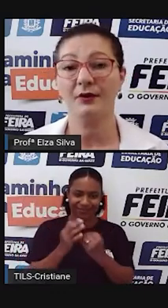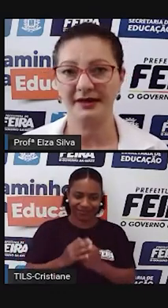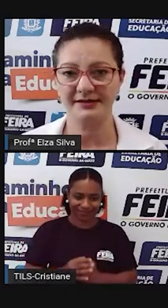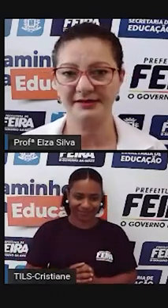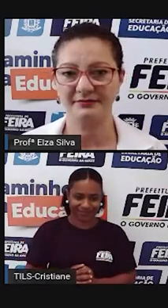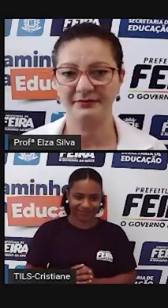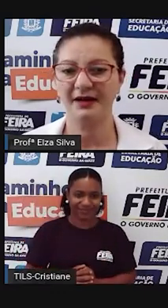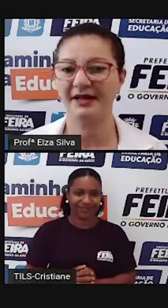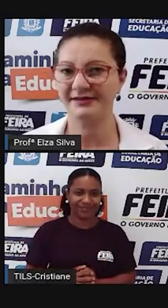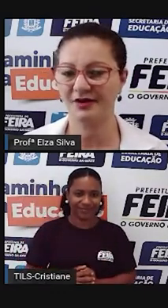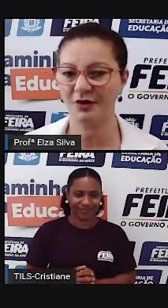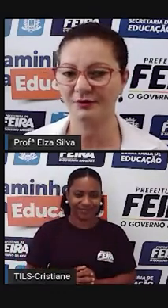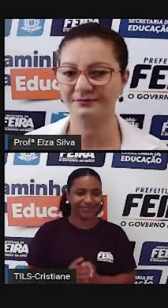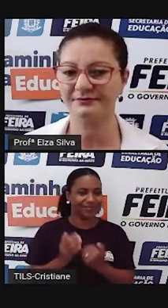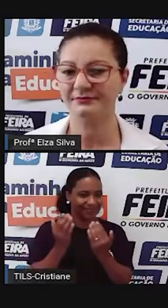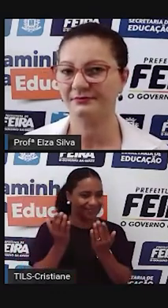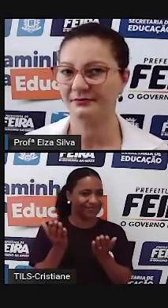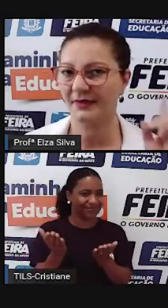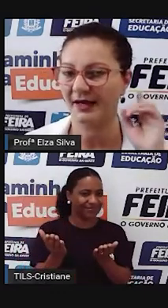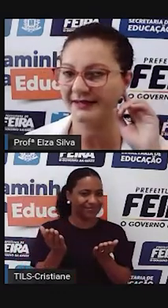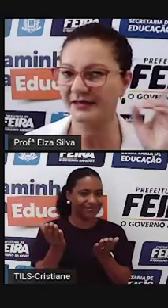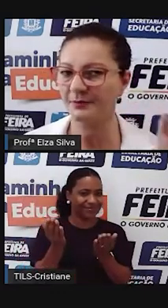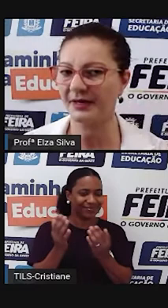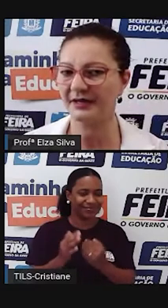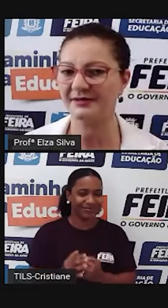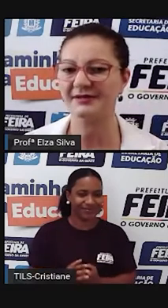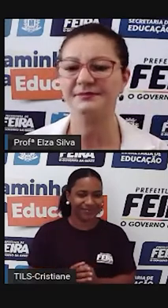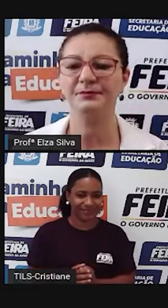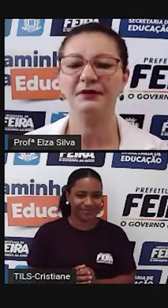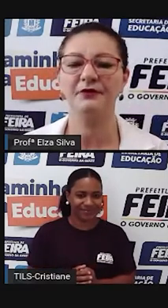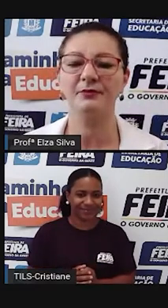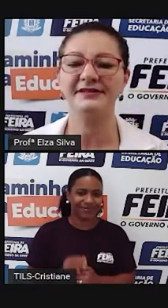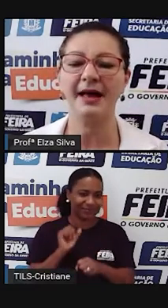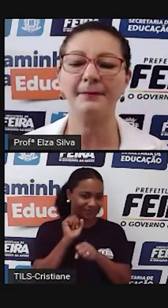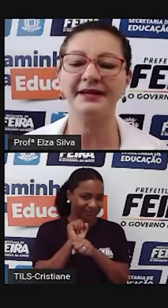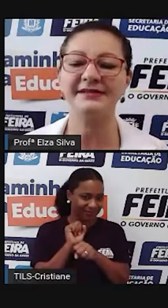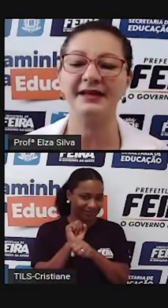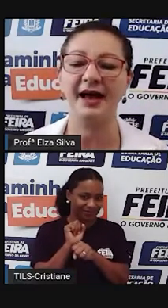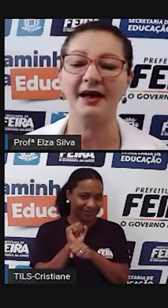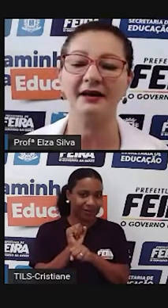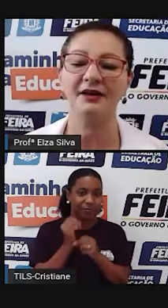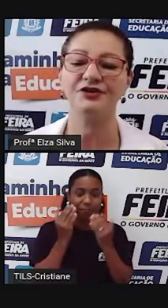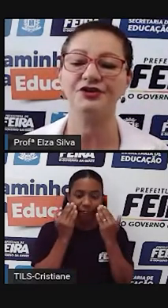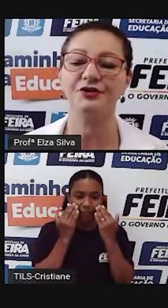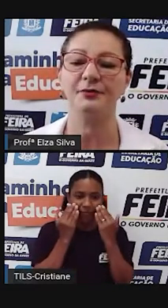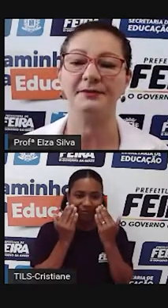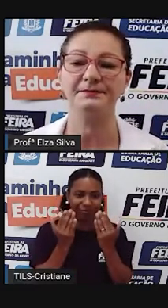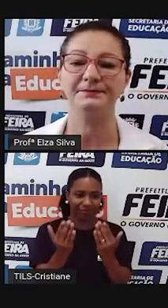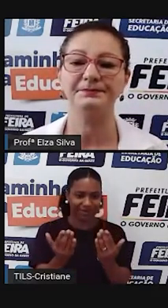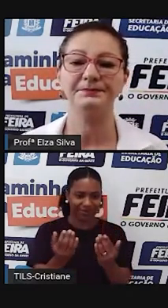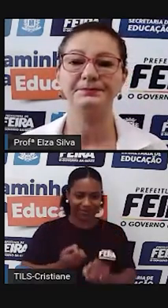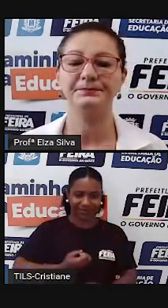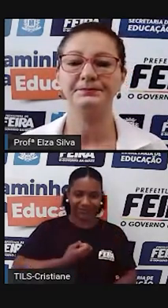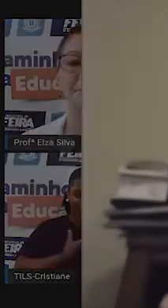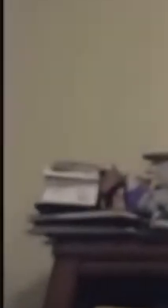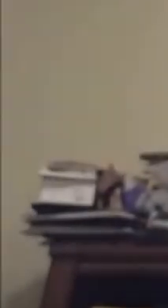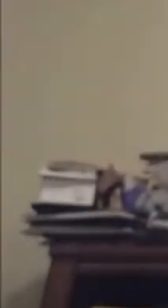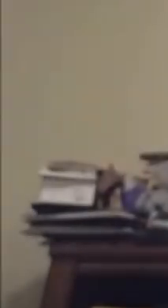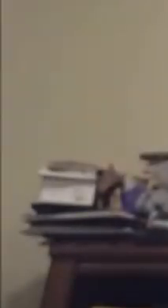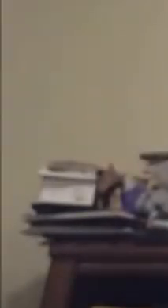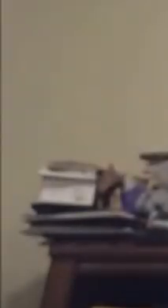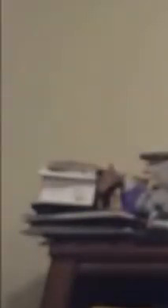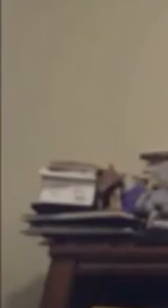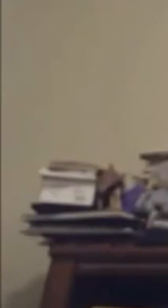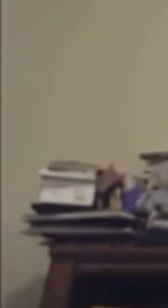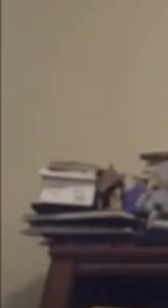Still Arise. Let's go. Listen, please. Vamos apreciar. You may write me